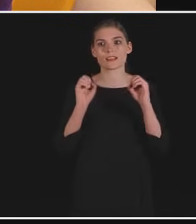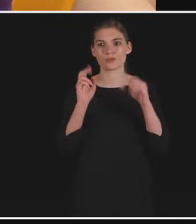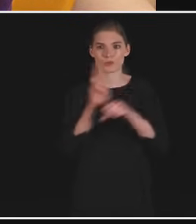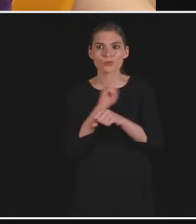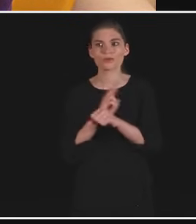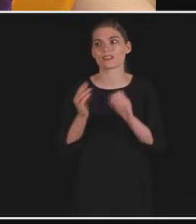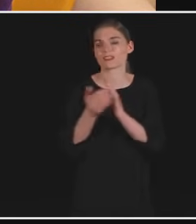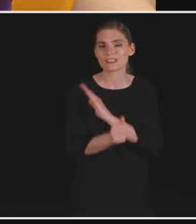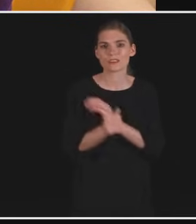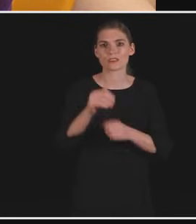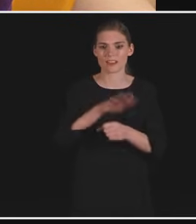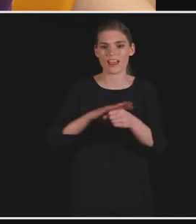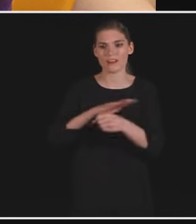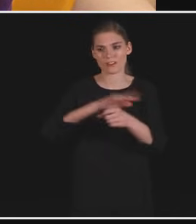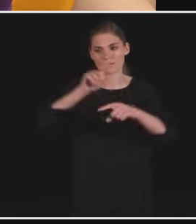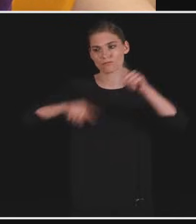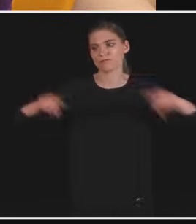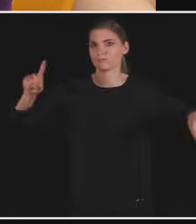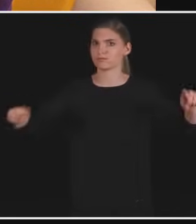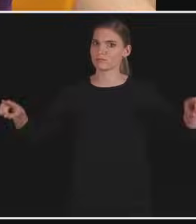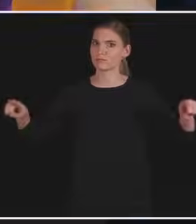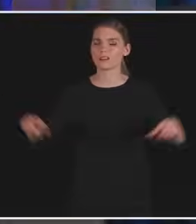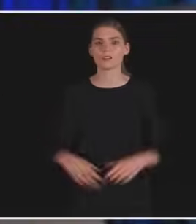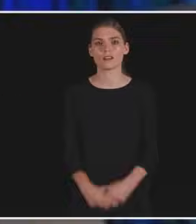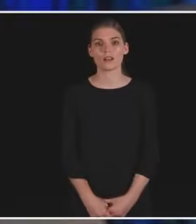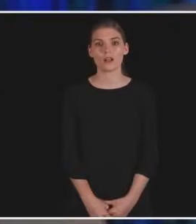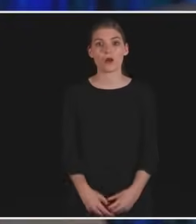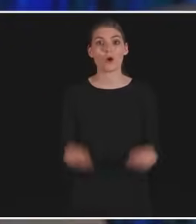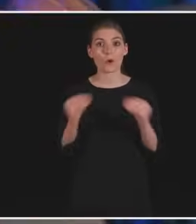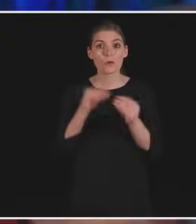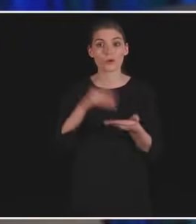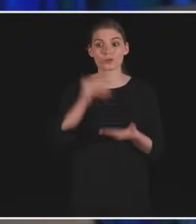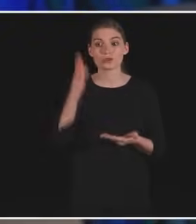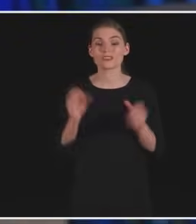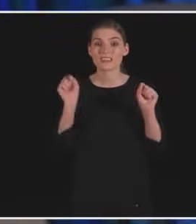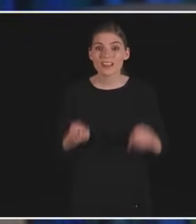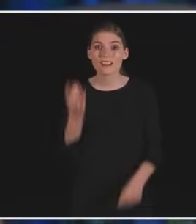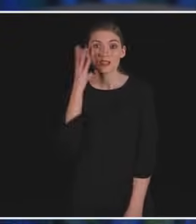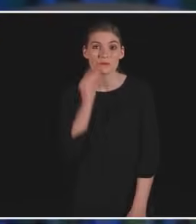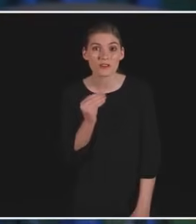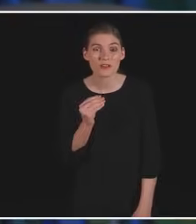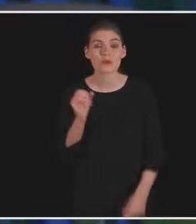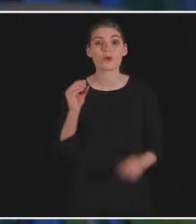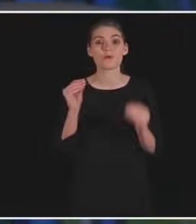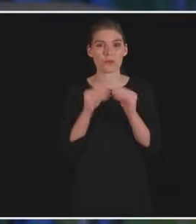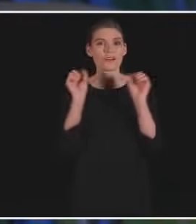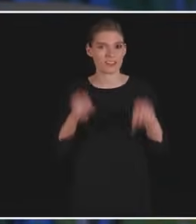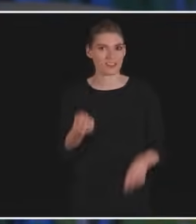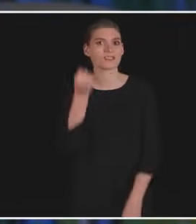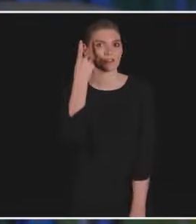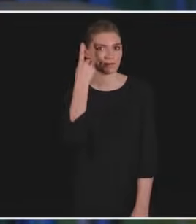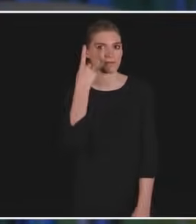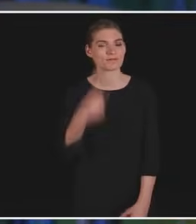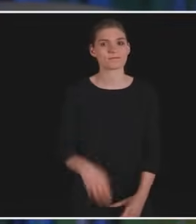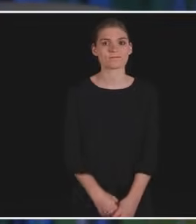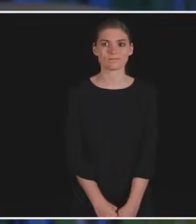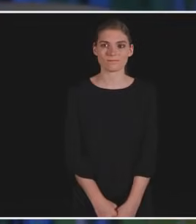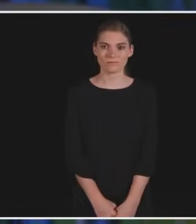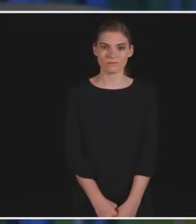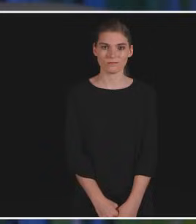learning opportunities in a variety of fields. The more that they can experience, the more that they can